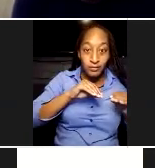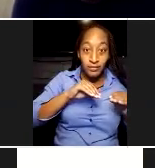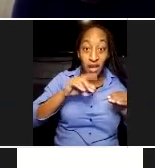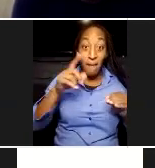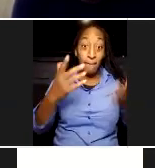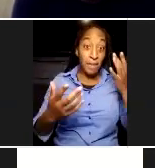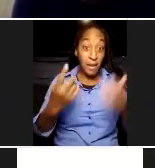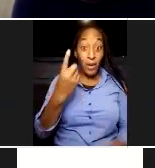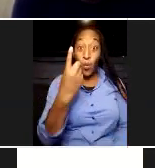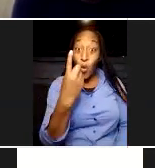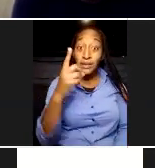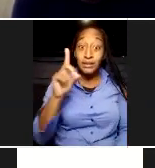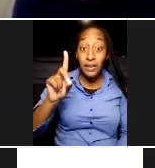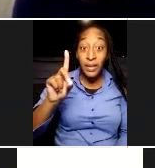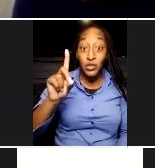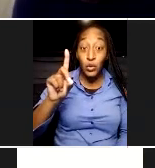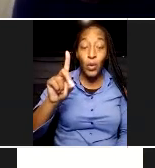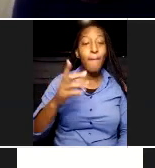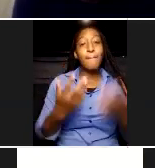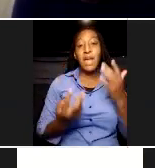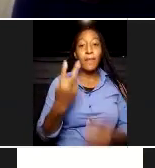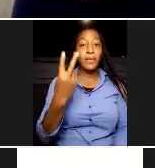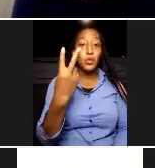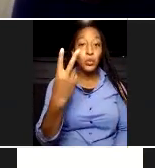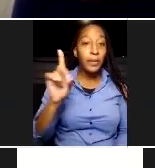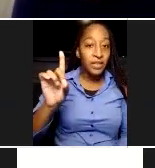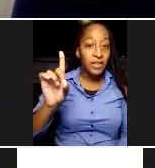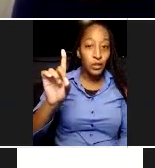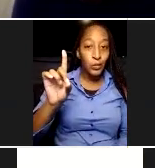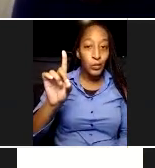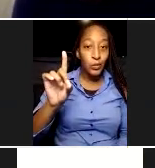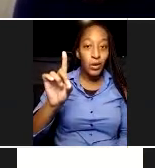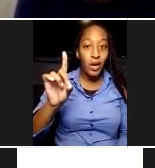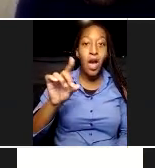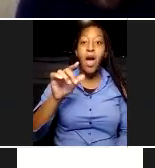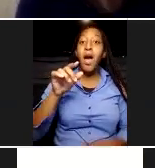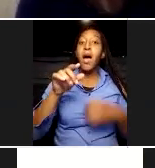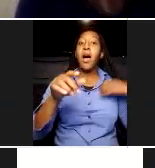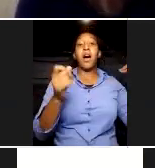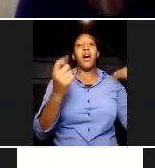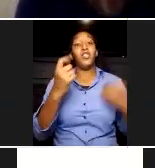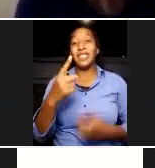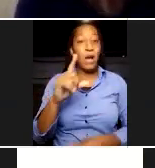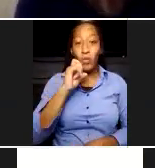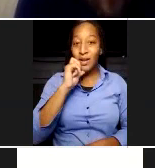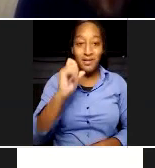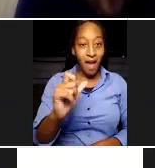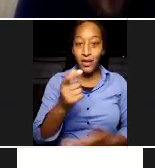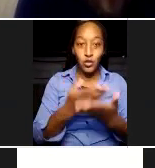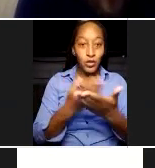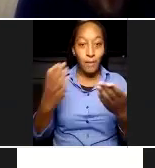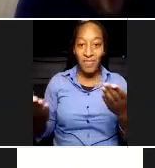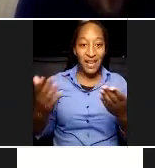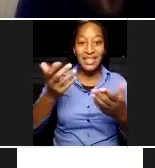or two-dimensional, but what we are not referring to is rotation. So